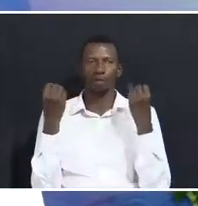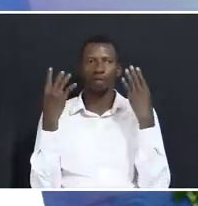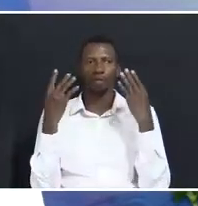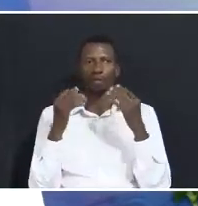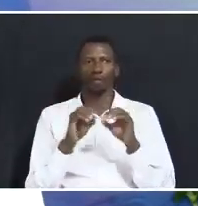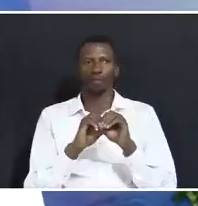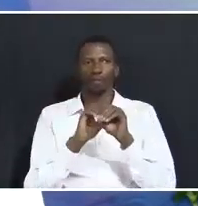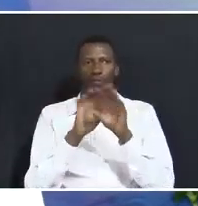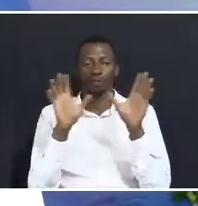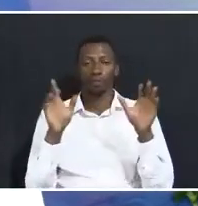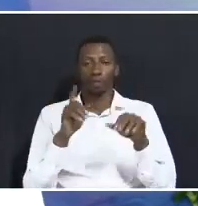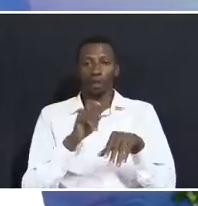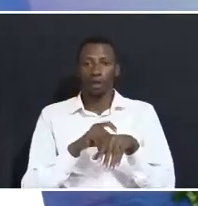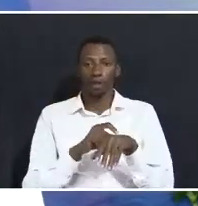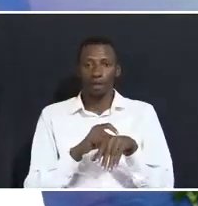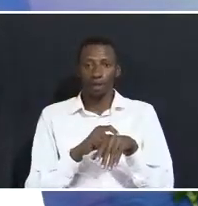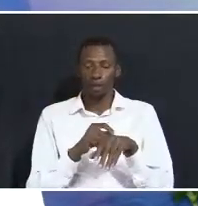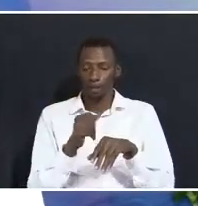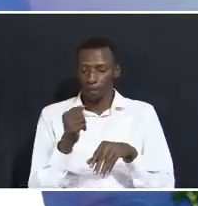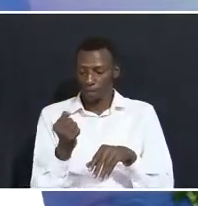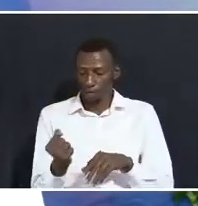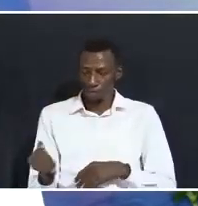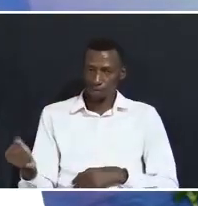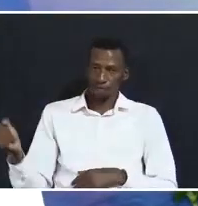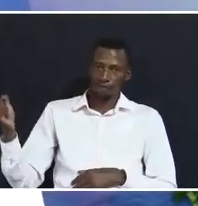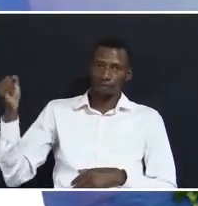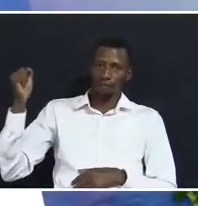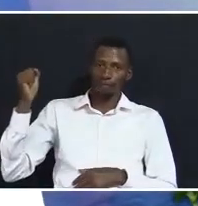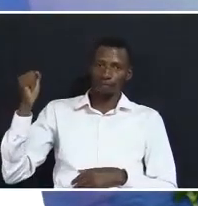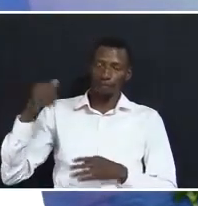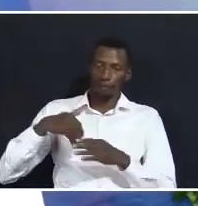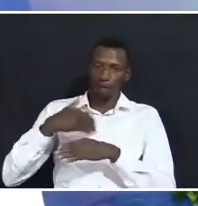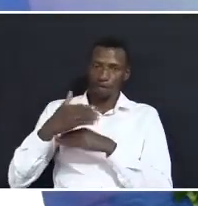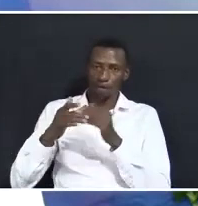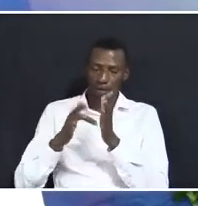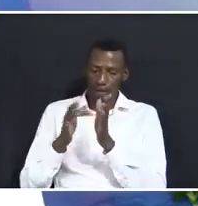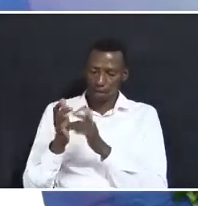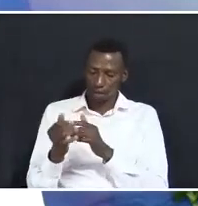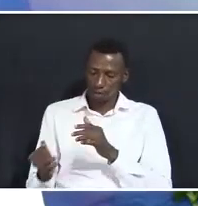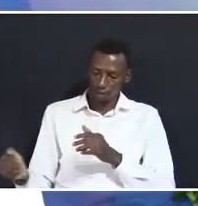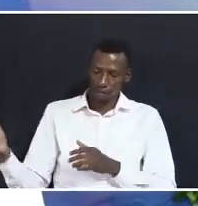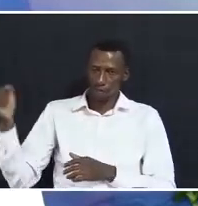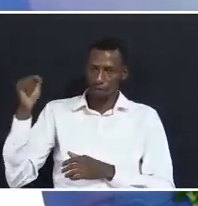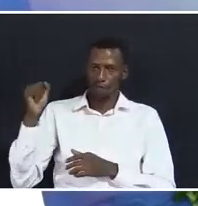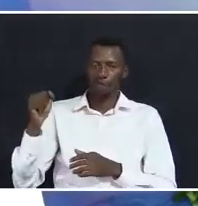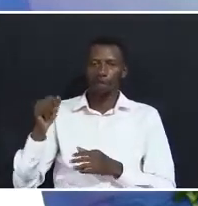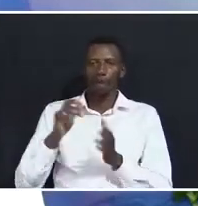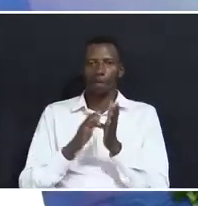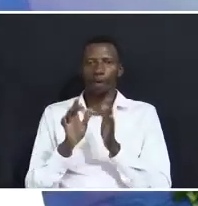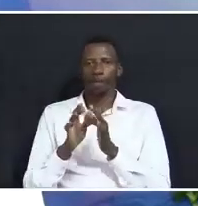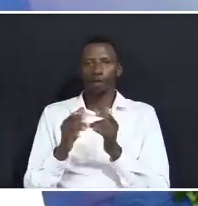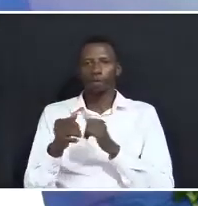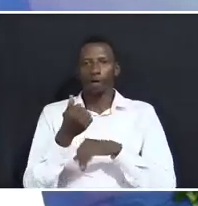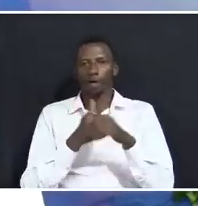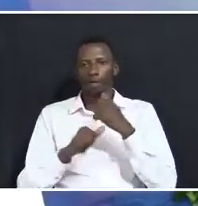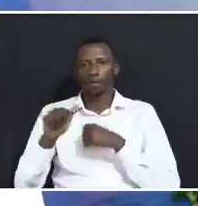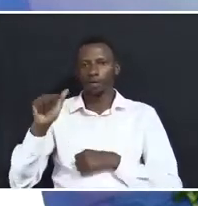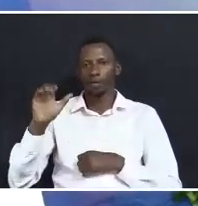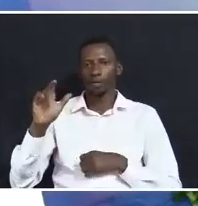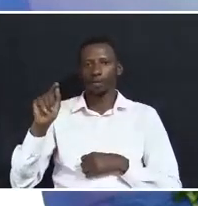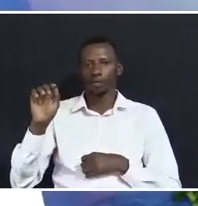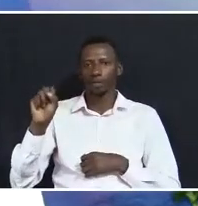resurrection in the book of written by this same Luke, in the book of Acts, they'll still be asking him, "Are you now